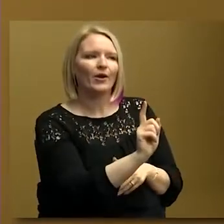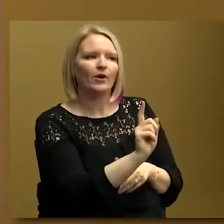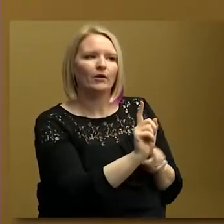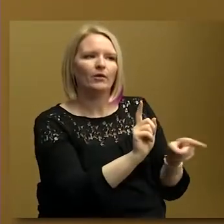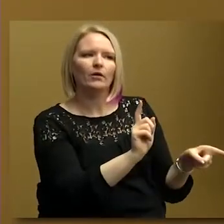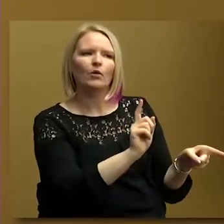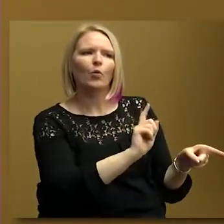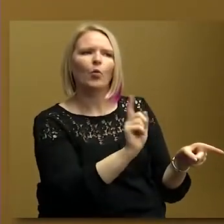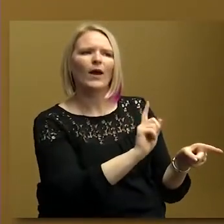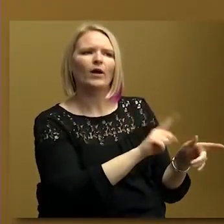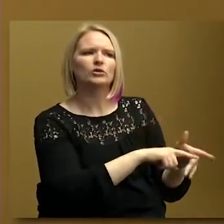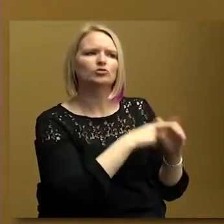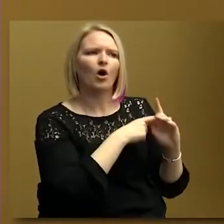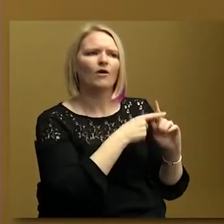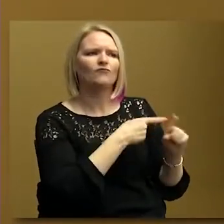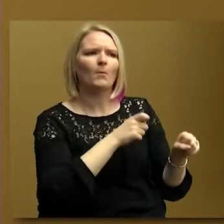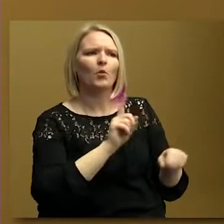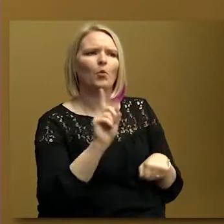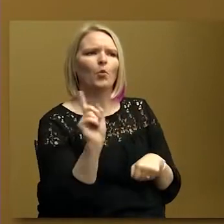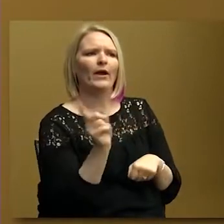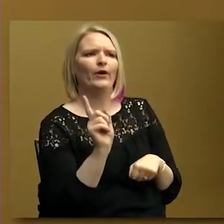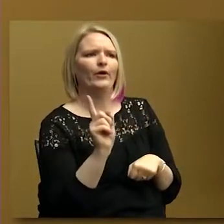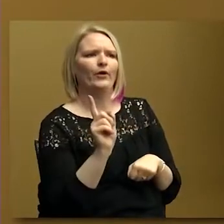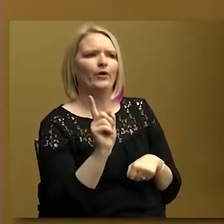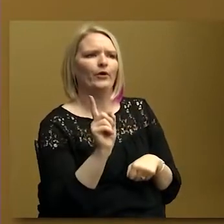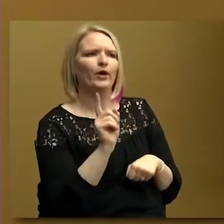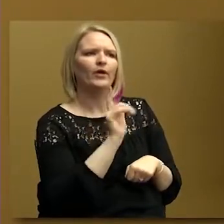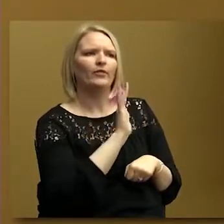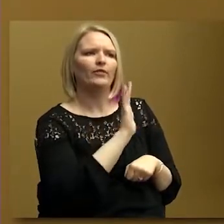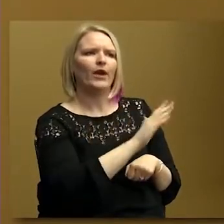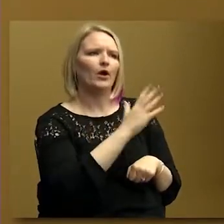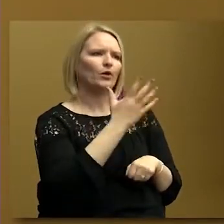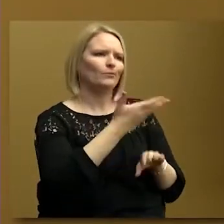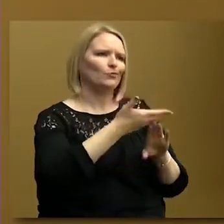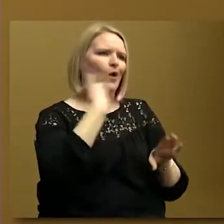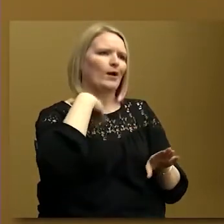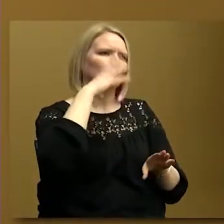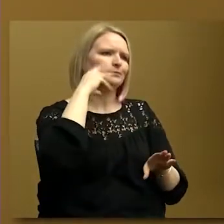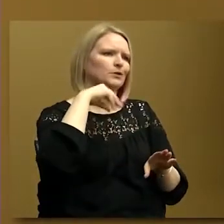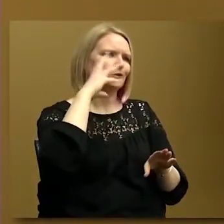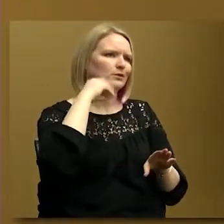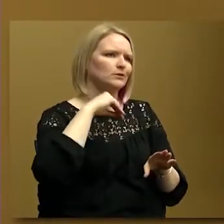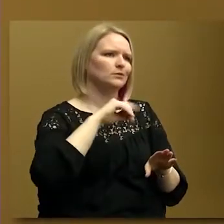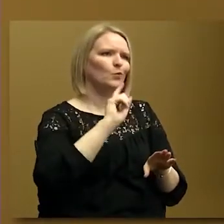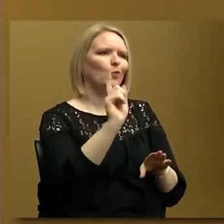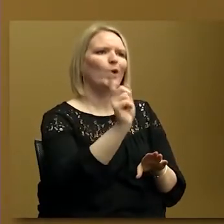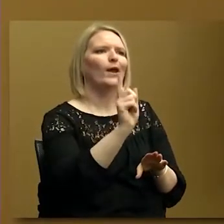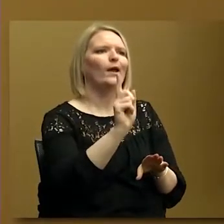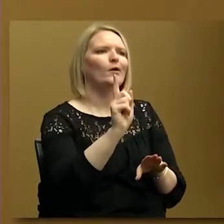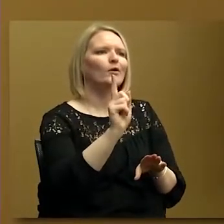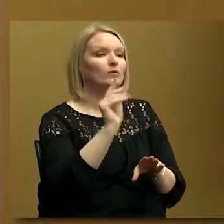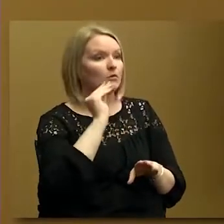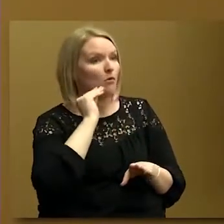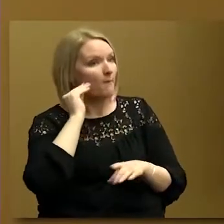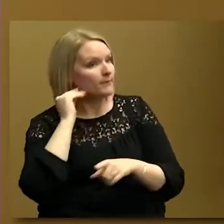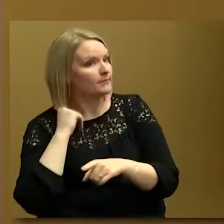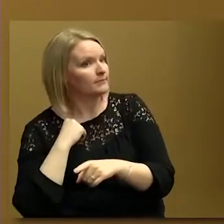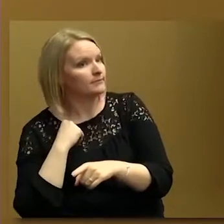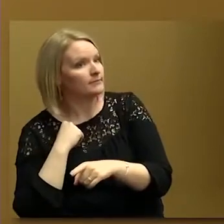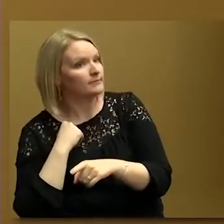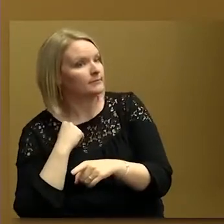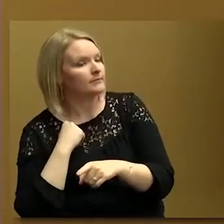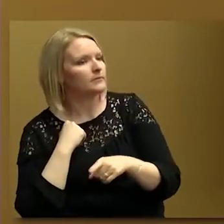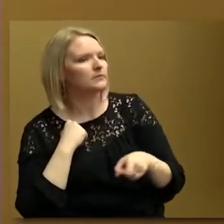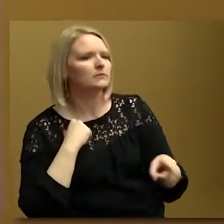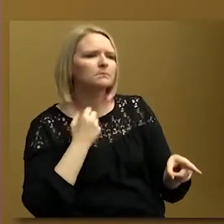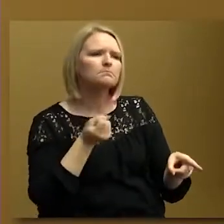where do these kids come from? What's been their prior experience? You know, because a lot of